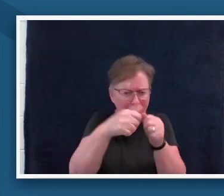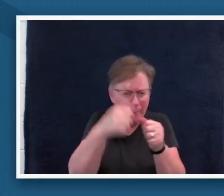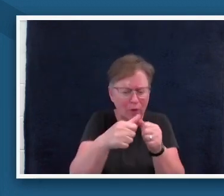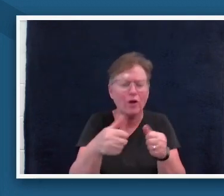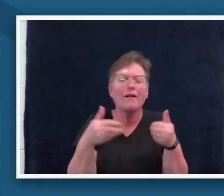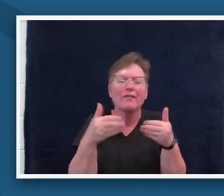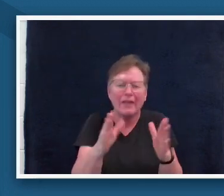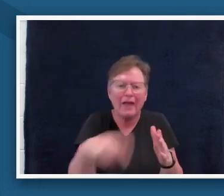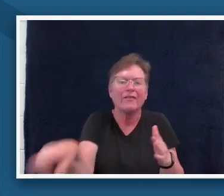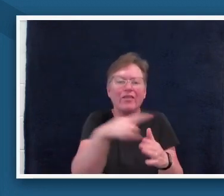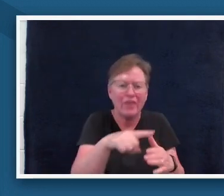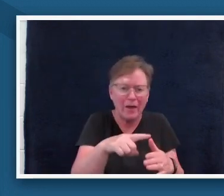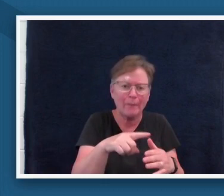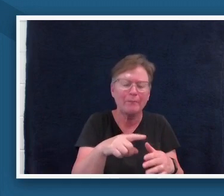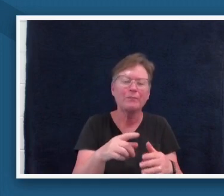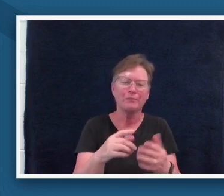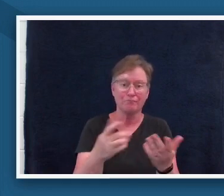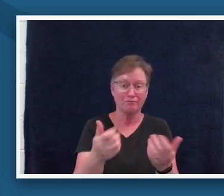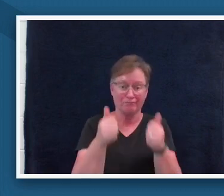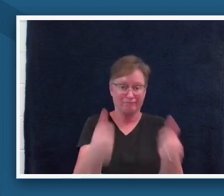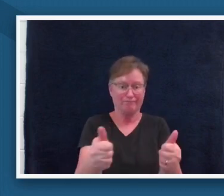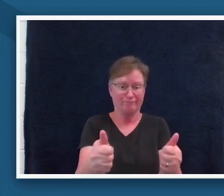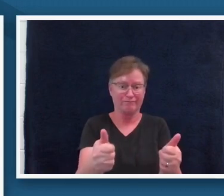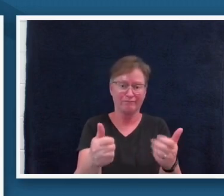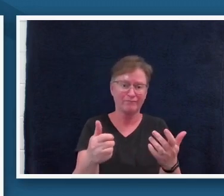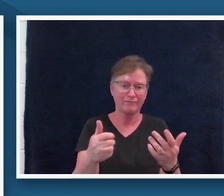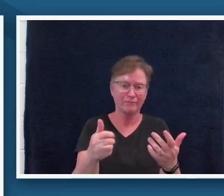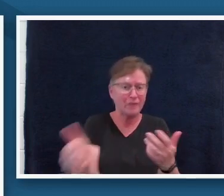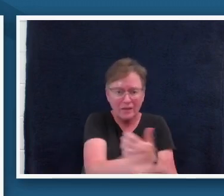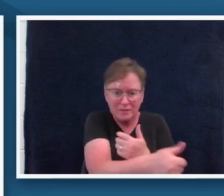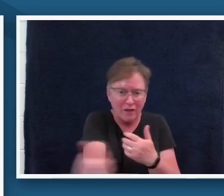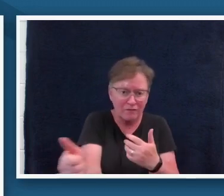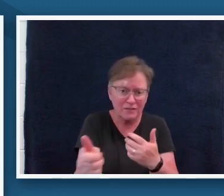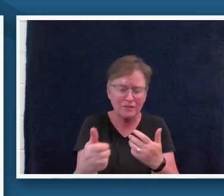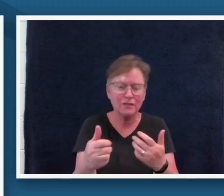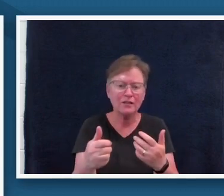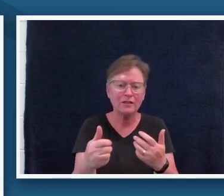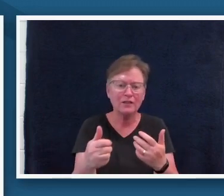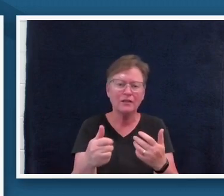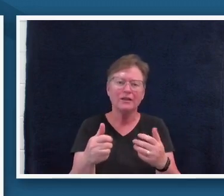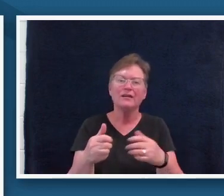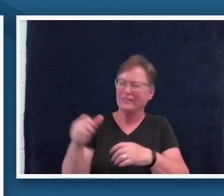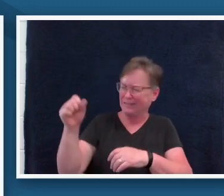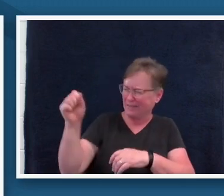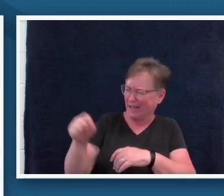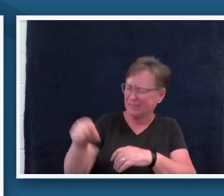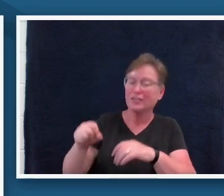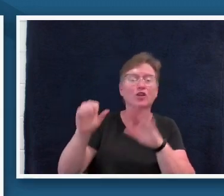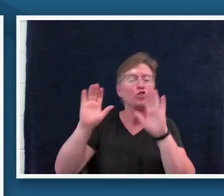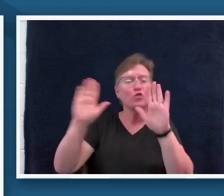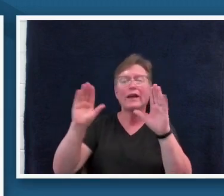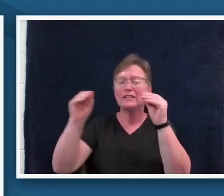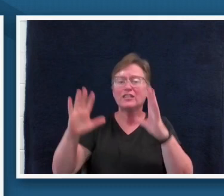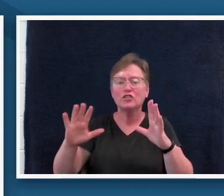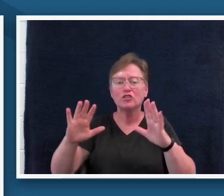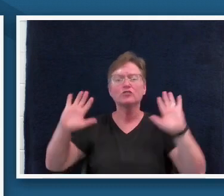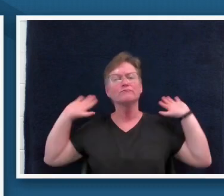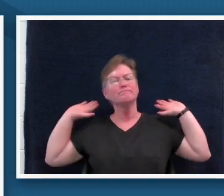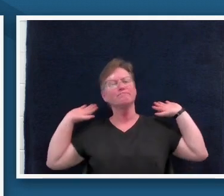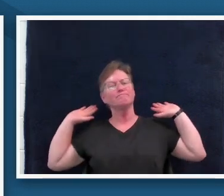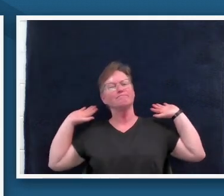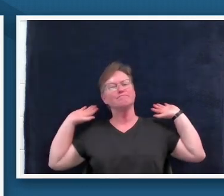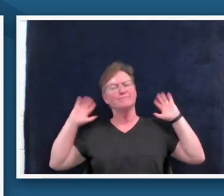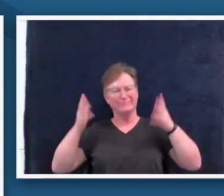them and watch it happen. Yes. Yeah, sometimes great teaching just getting out of the way. Well, on that note, mic